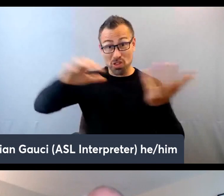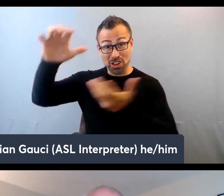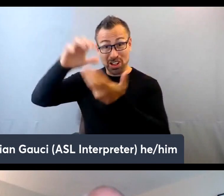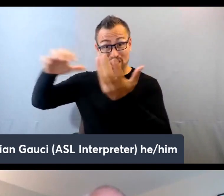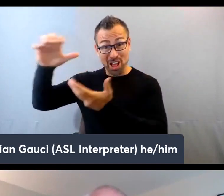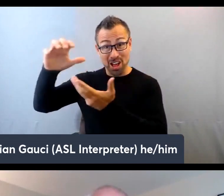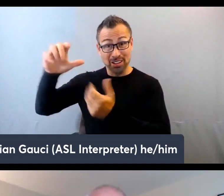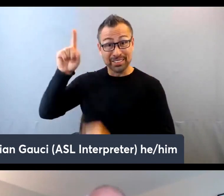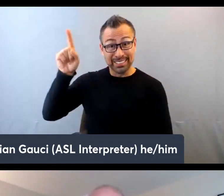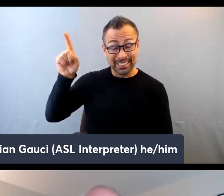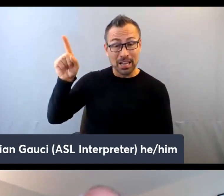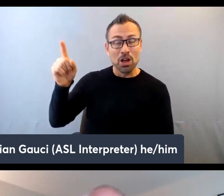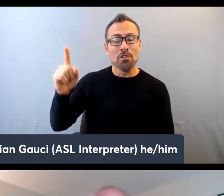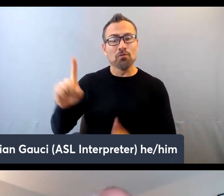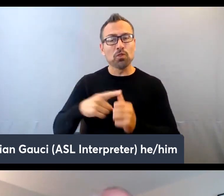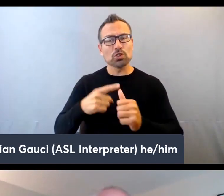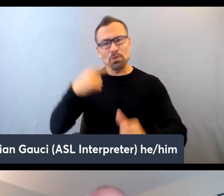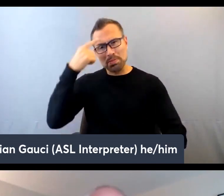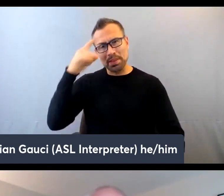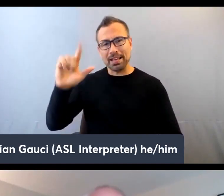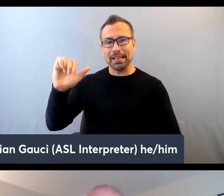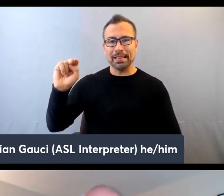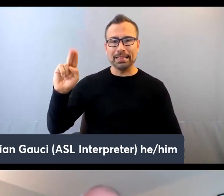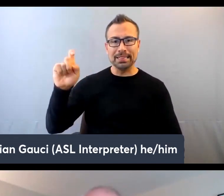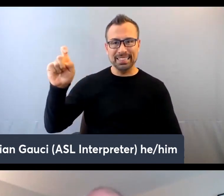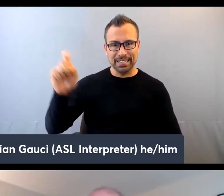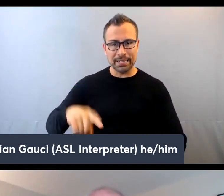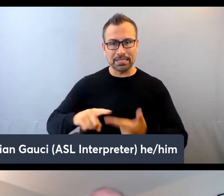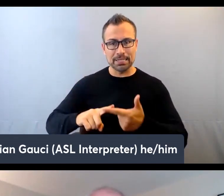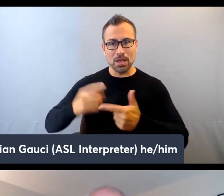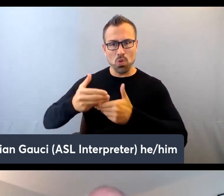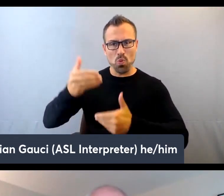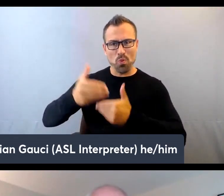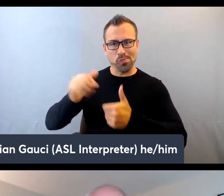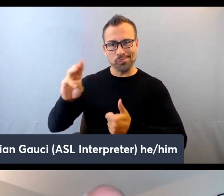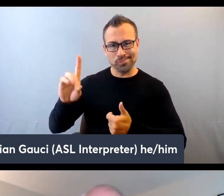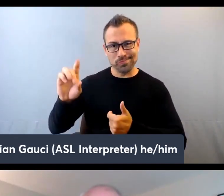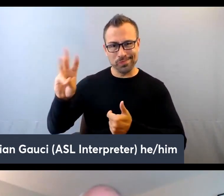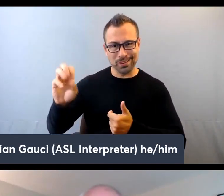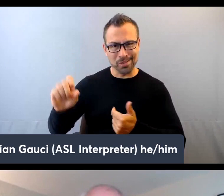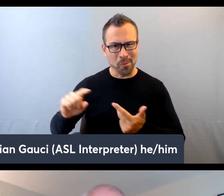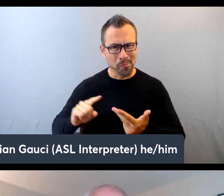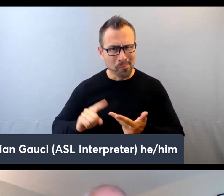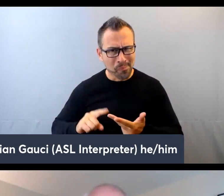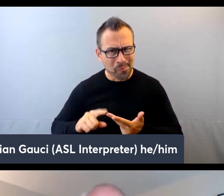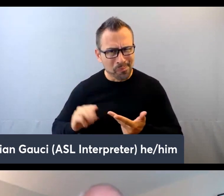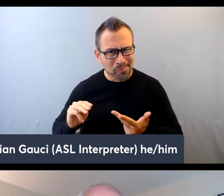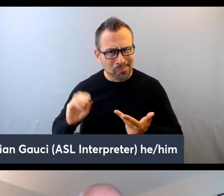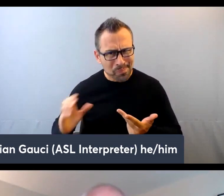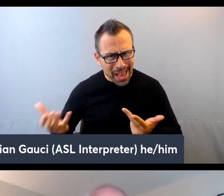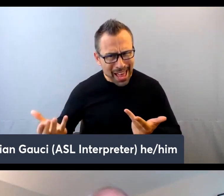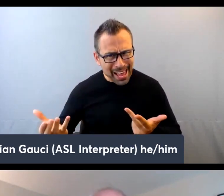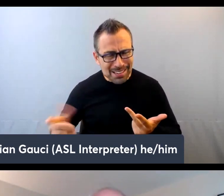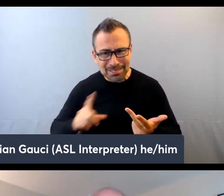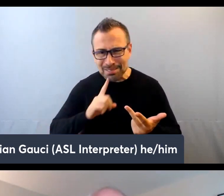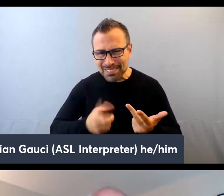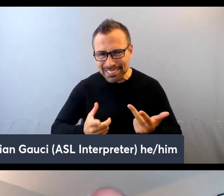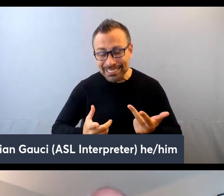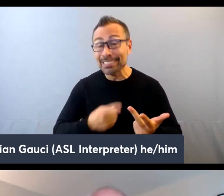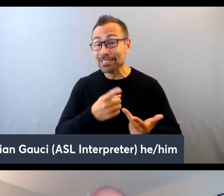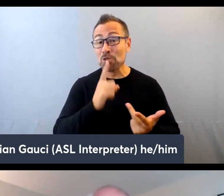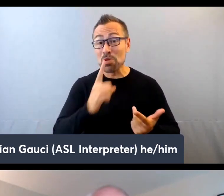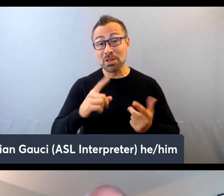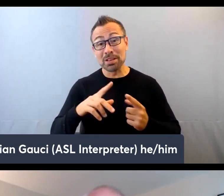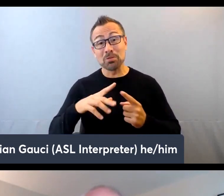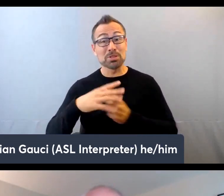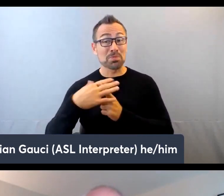tend to think first of Linux and Windows, right, running in the cloud. Mac maybe less so. So can you give some context around why did we start